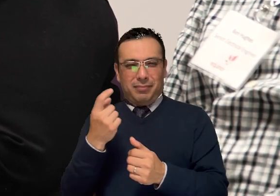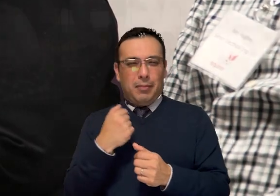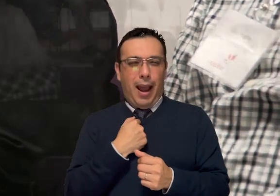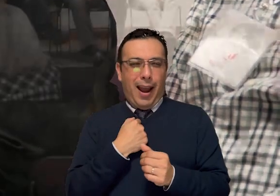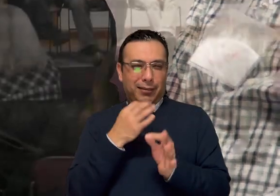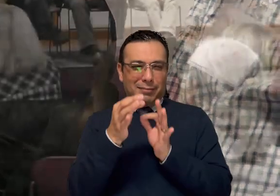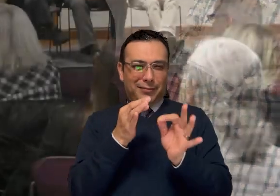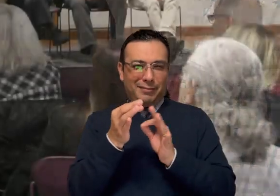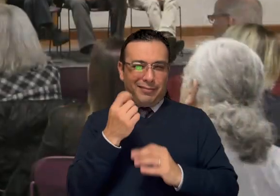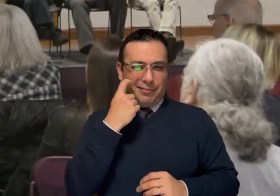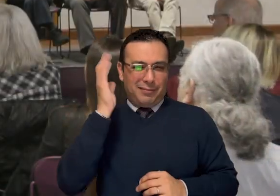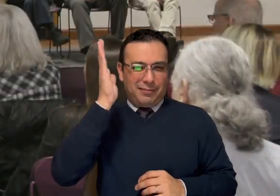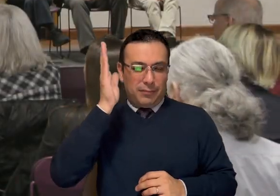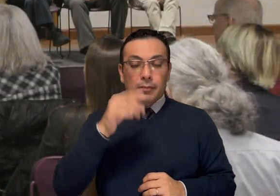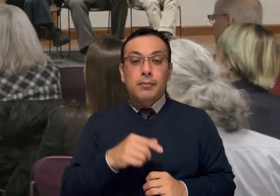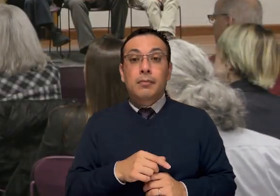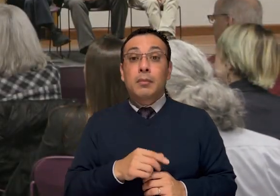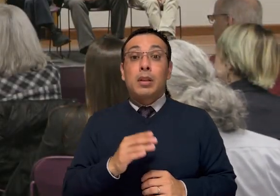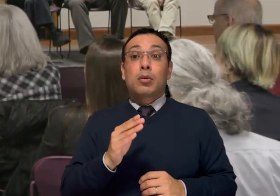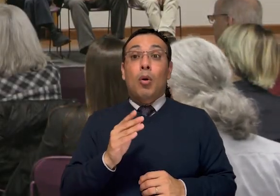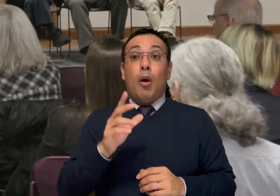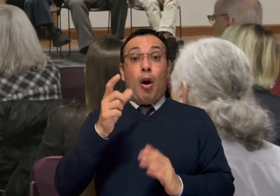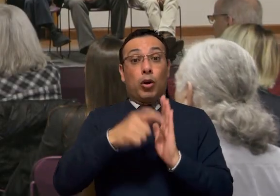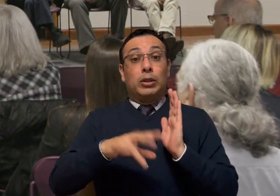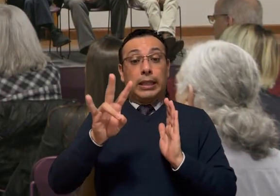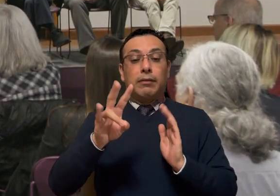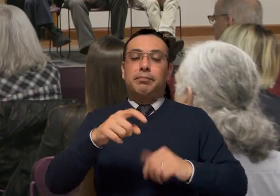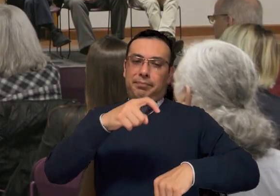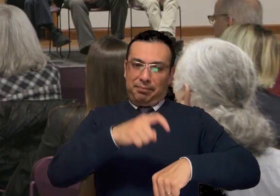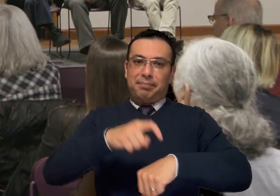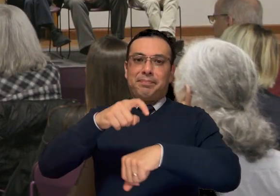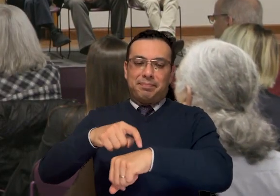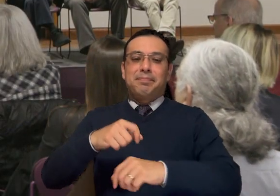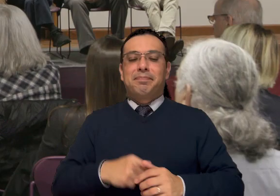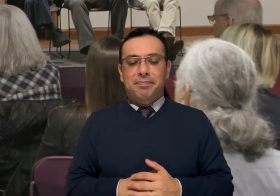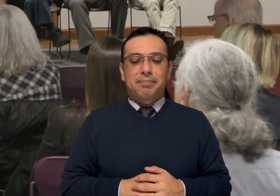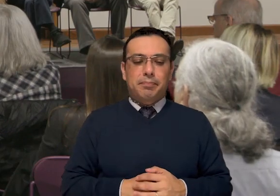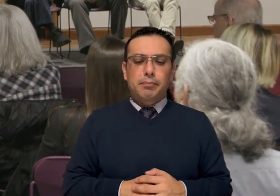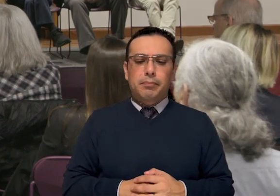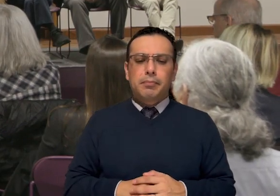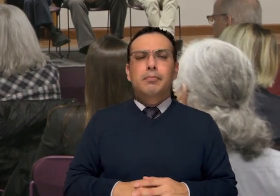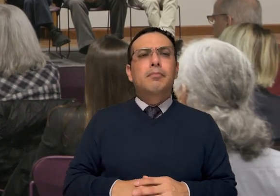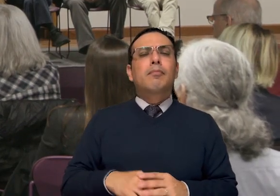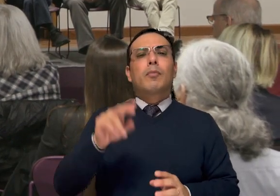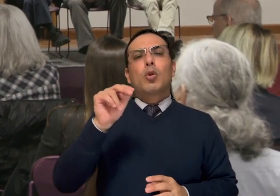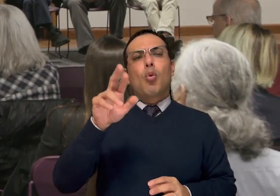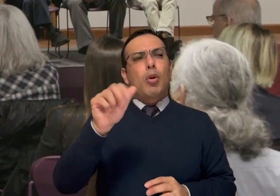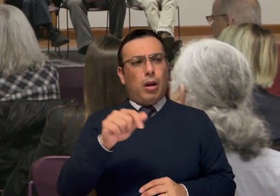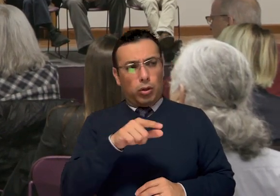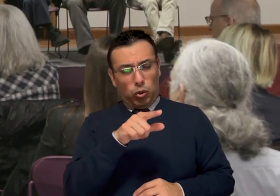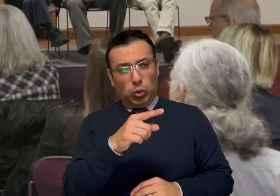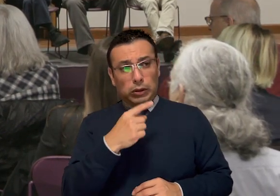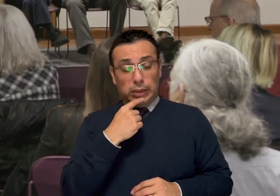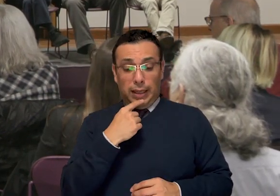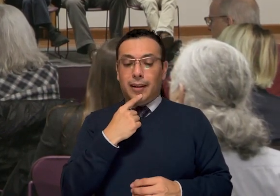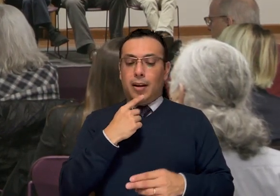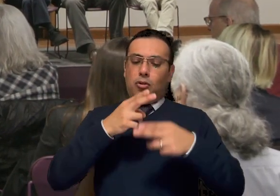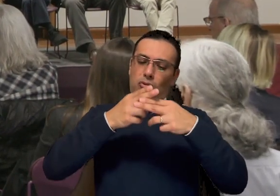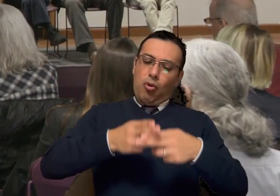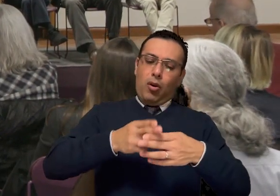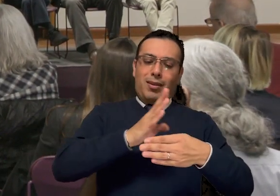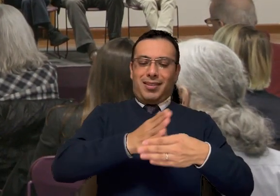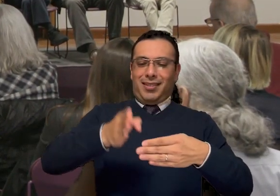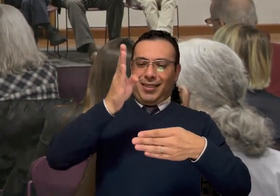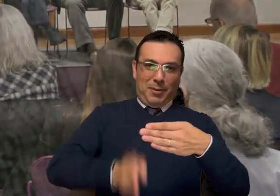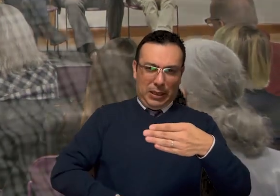Could you answer, when you say that something is going to be deemed complete, what does that mean in terms of the process? Sure. So